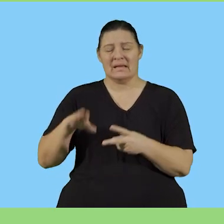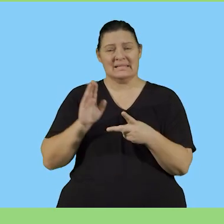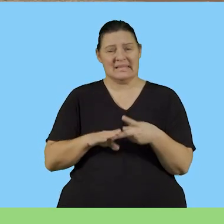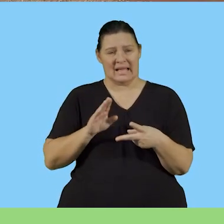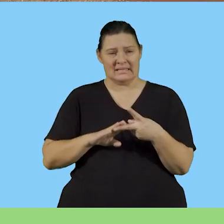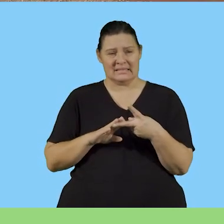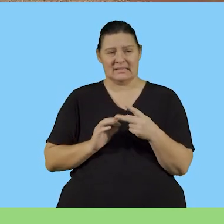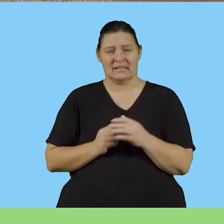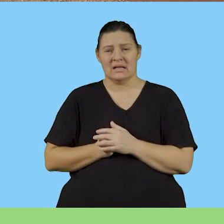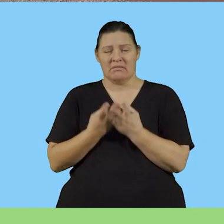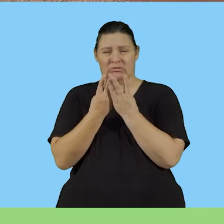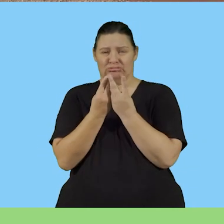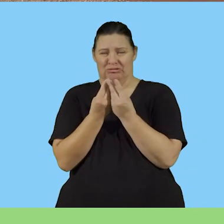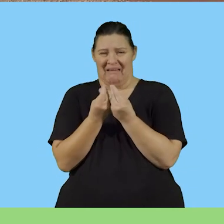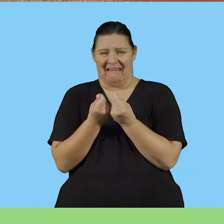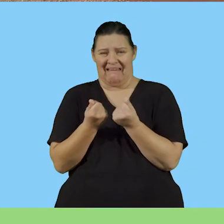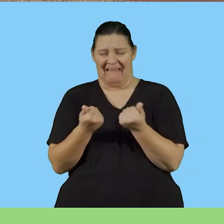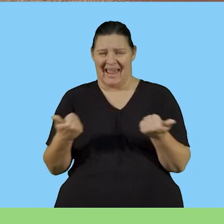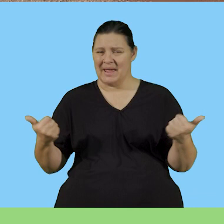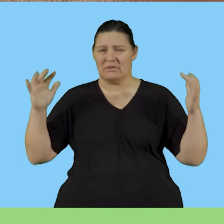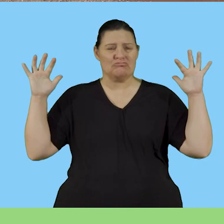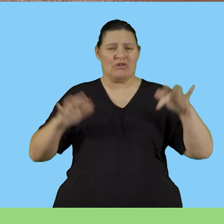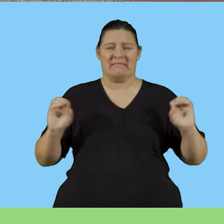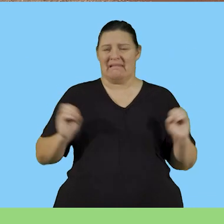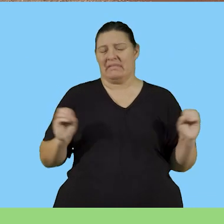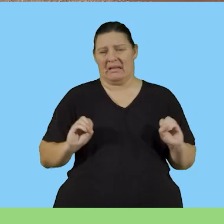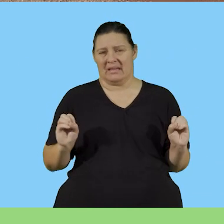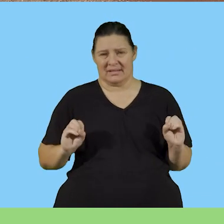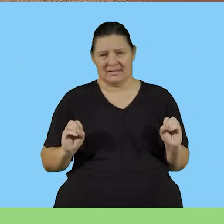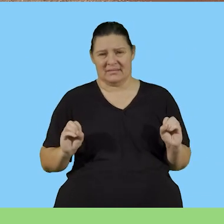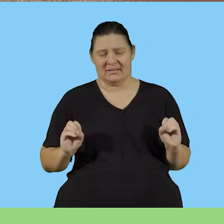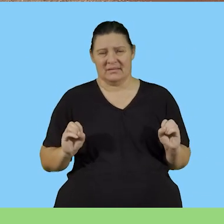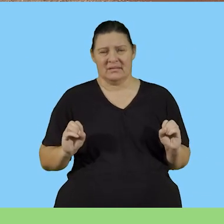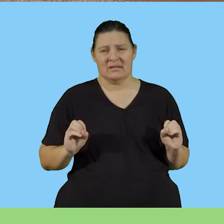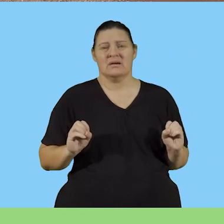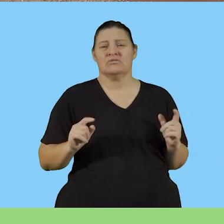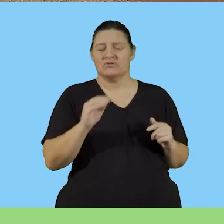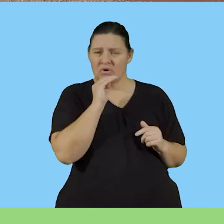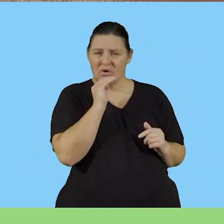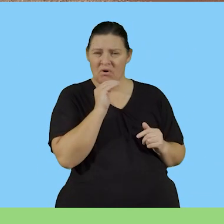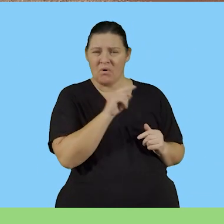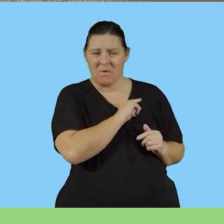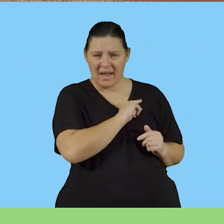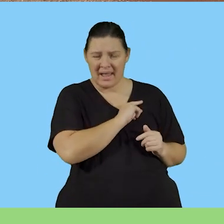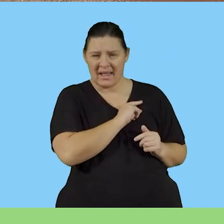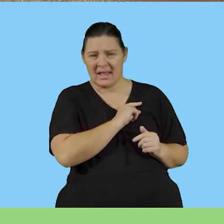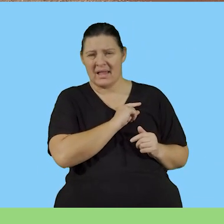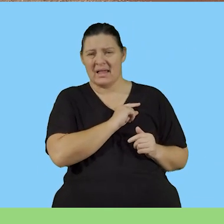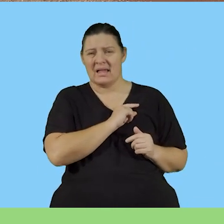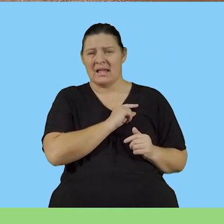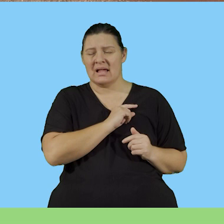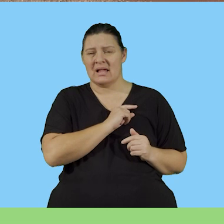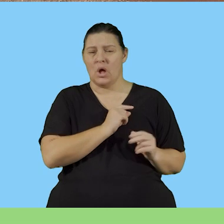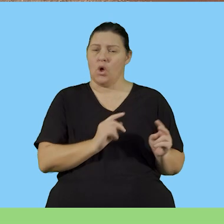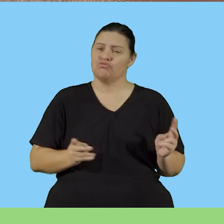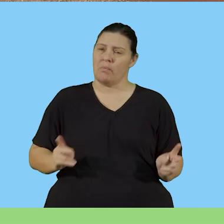Now, our second natural factor is the drought. This is when an area is